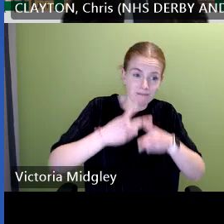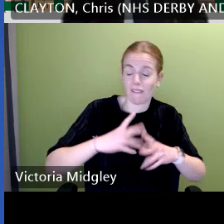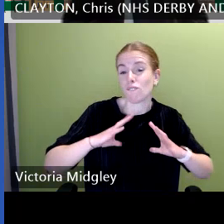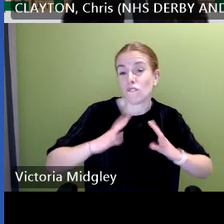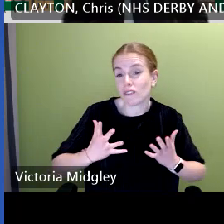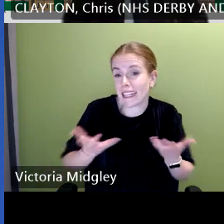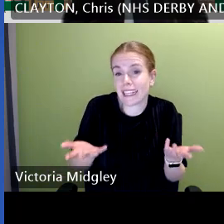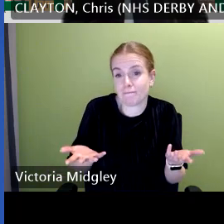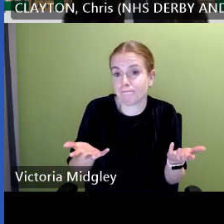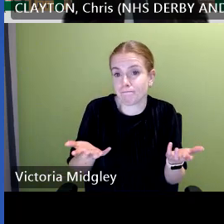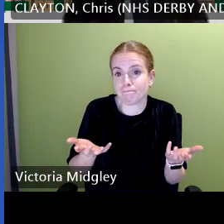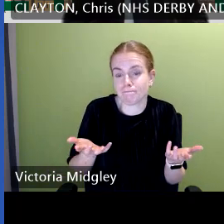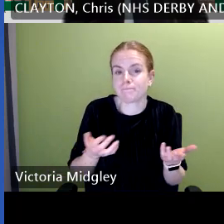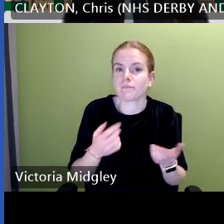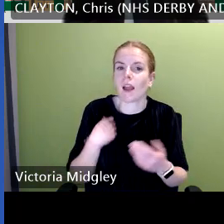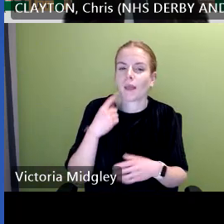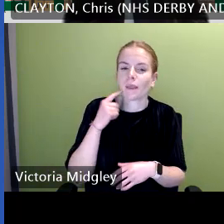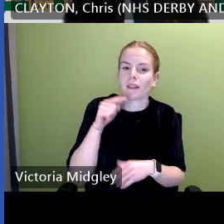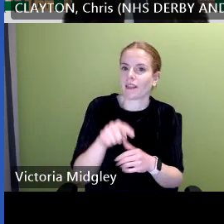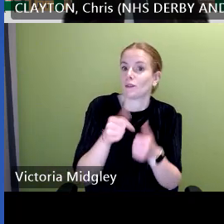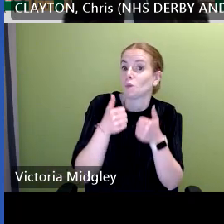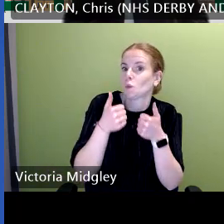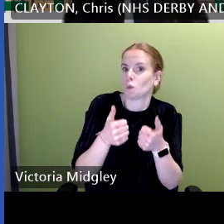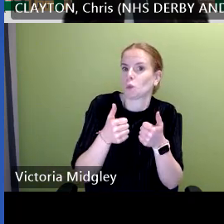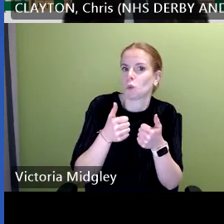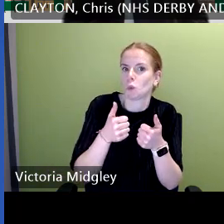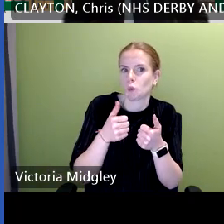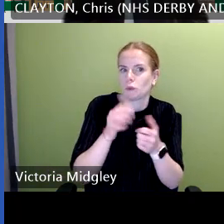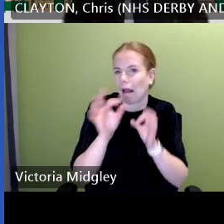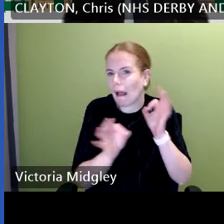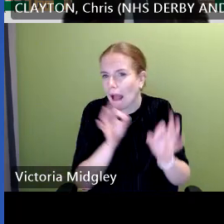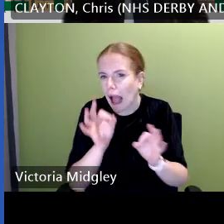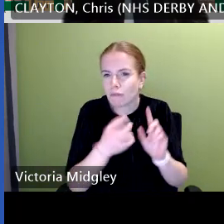us, as a plan, something to aspire to as well, doesn't it?